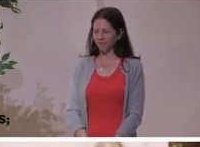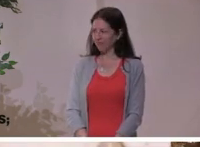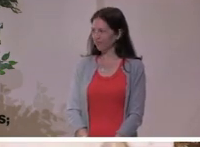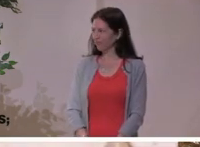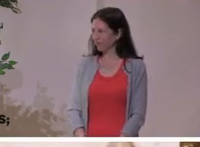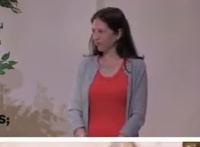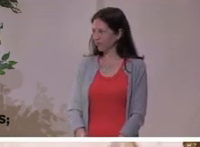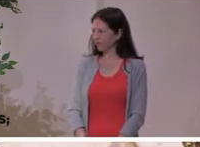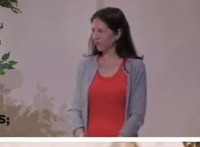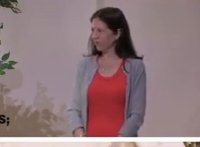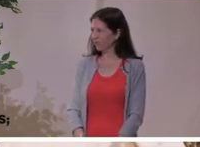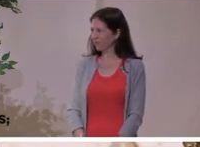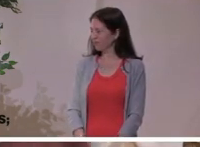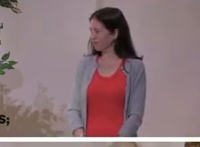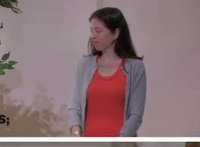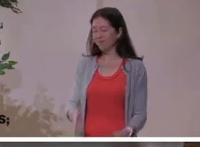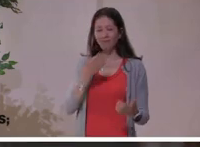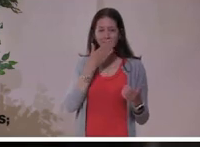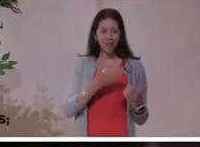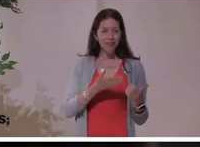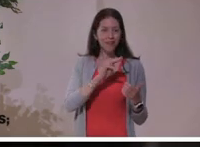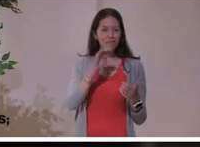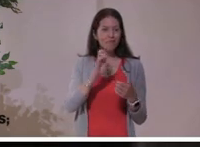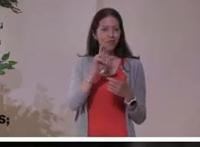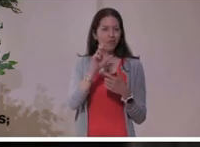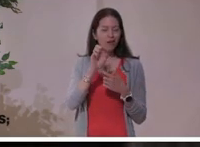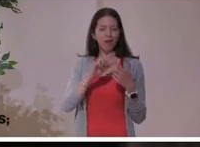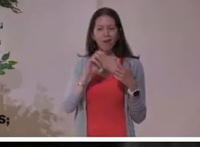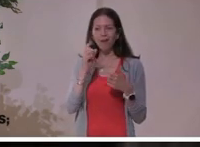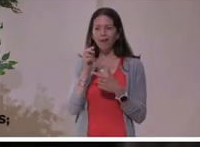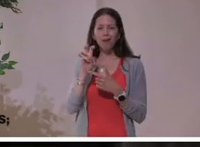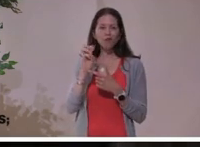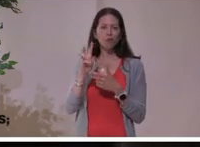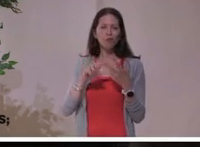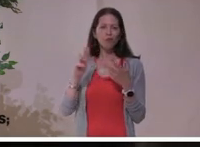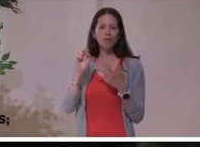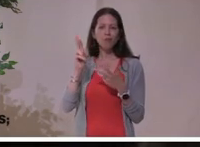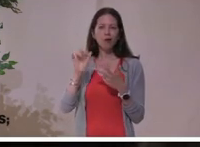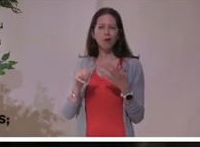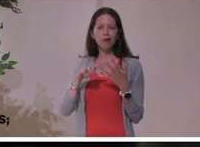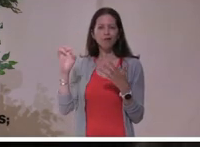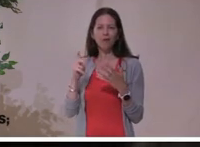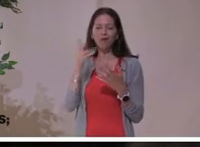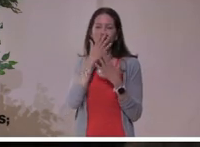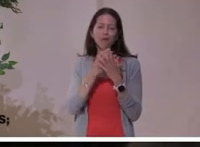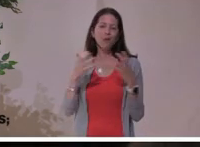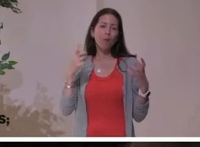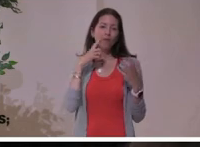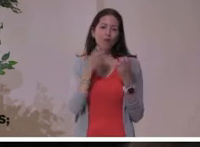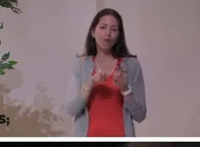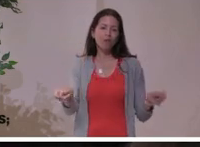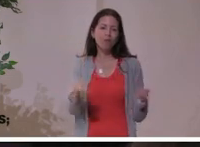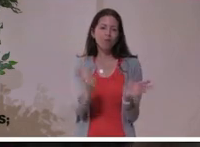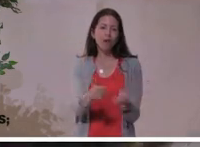here, Michelle, Andrew, Marnie, and Jack. Thank you so much for having us sit down and talk and